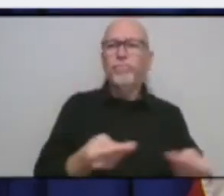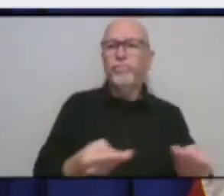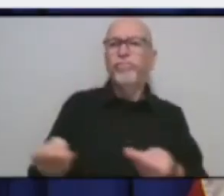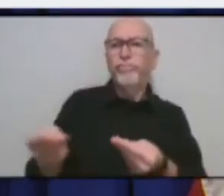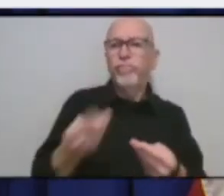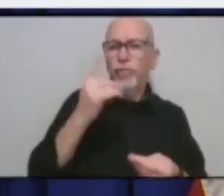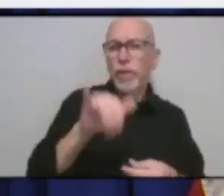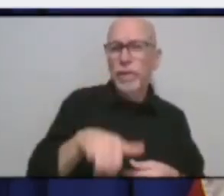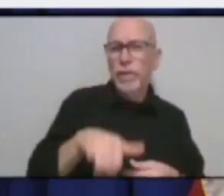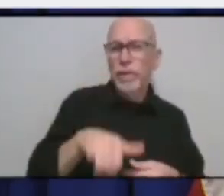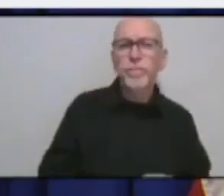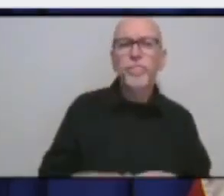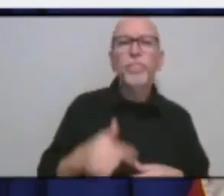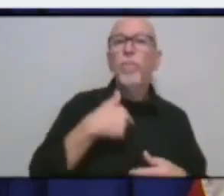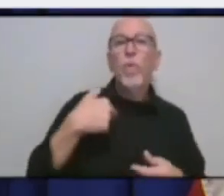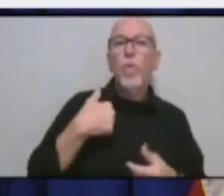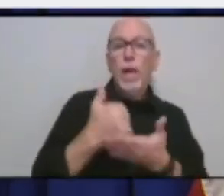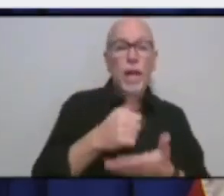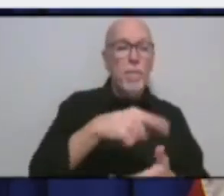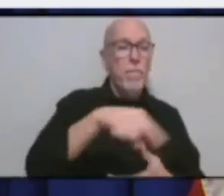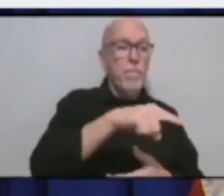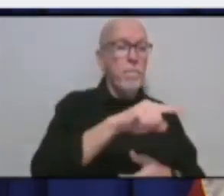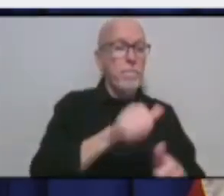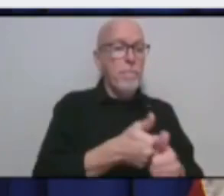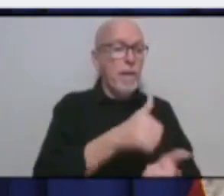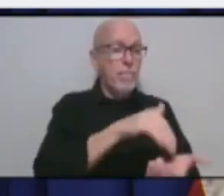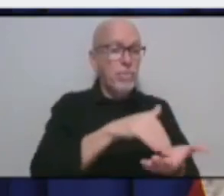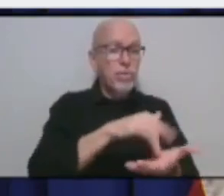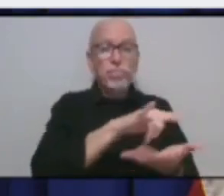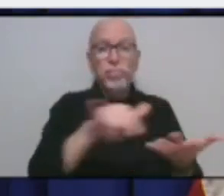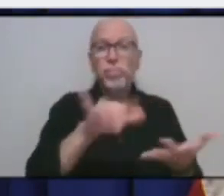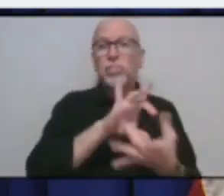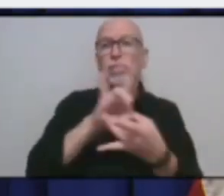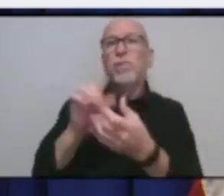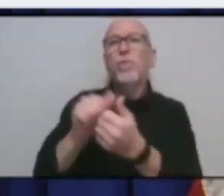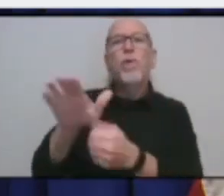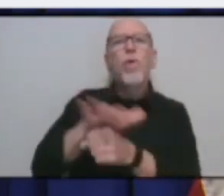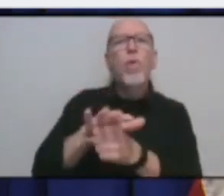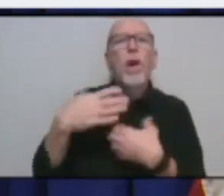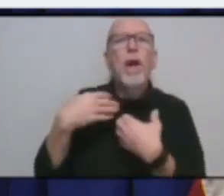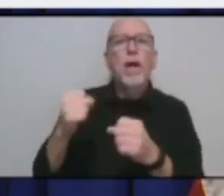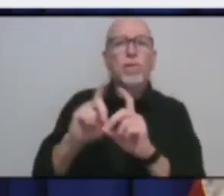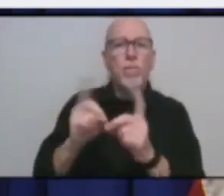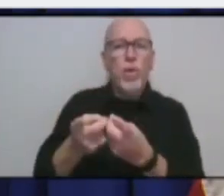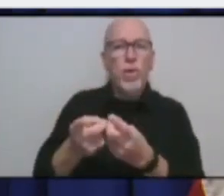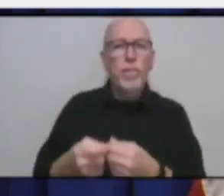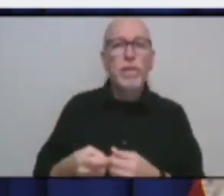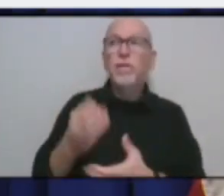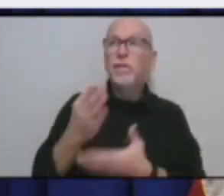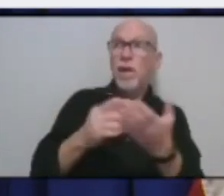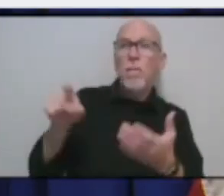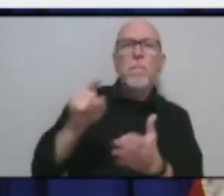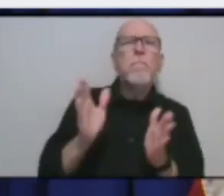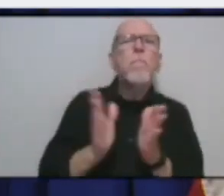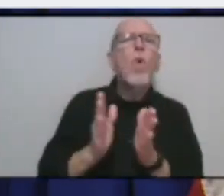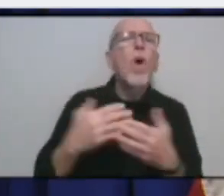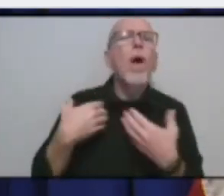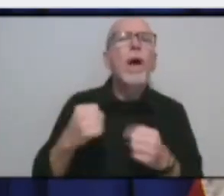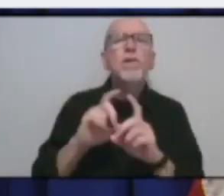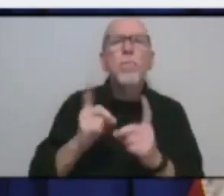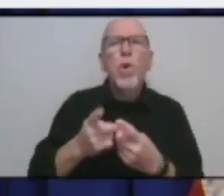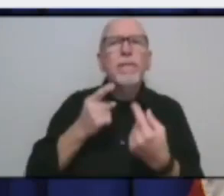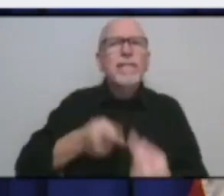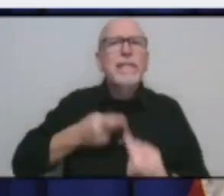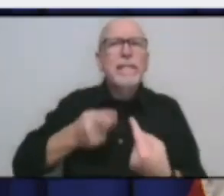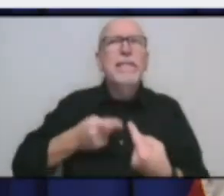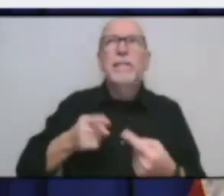been able to connect these reservists with local health departments also. I have heard from several small health departments that are struggling to keep their doors